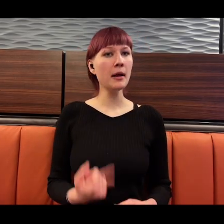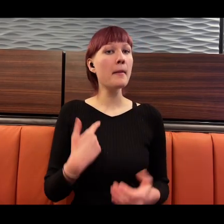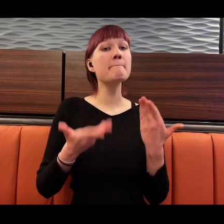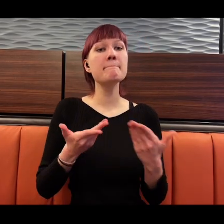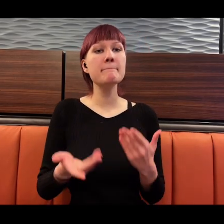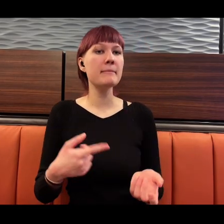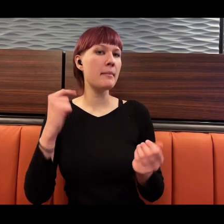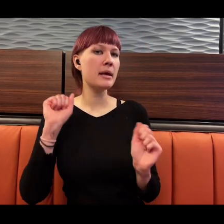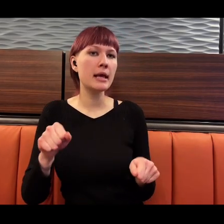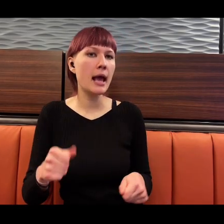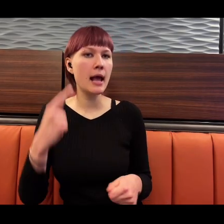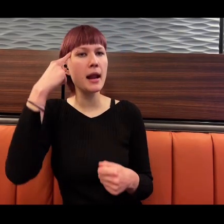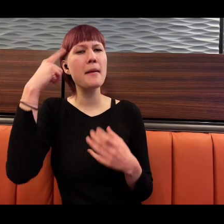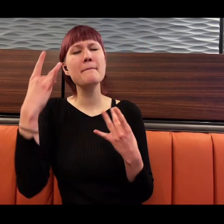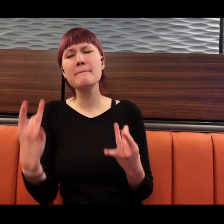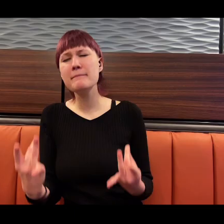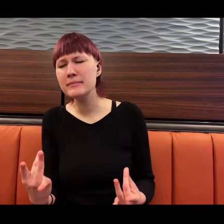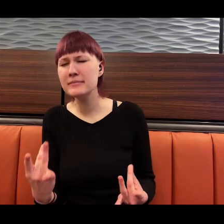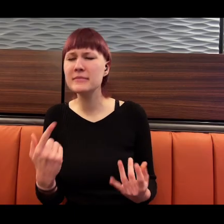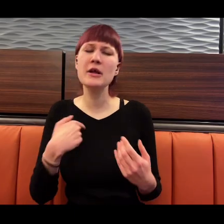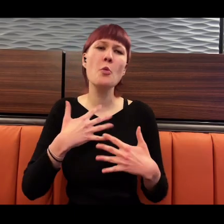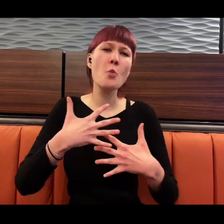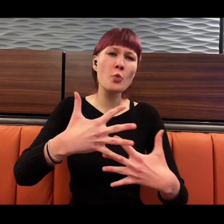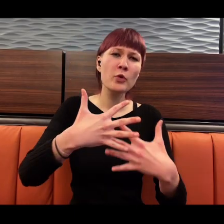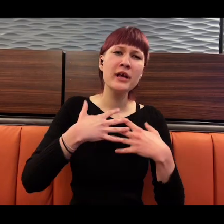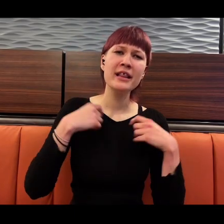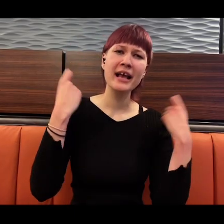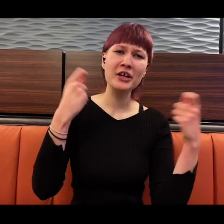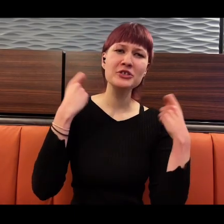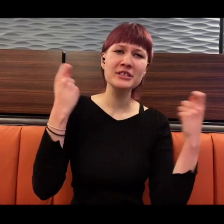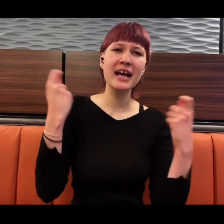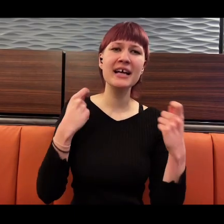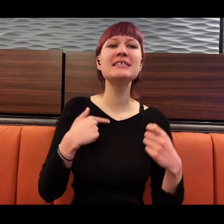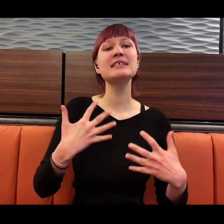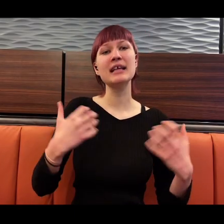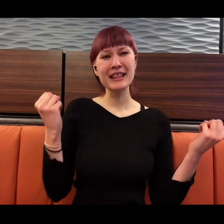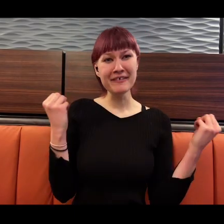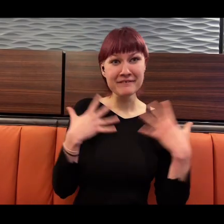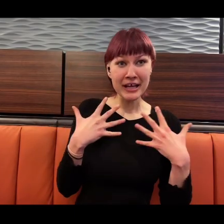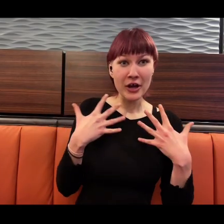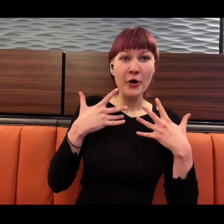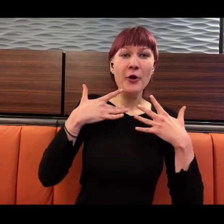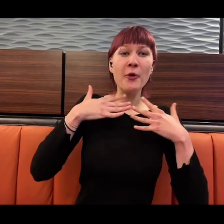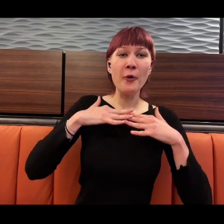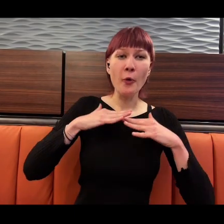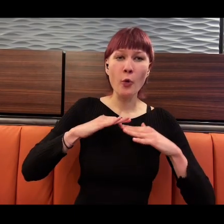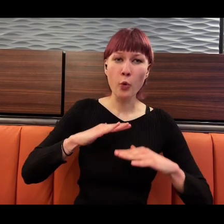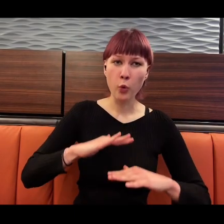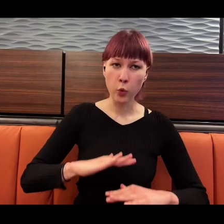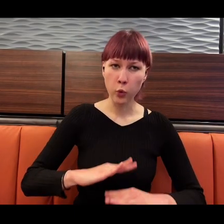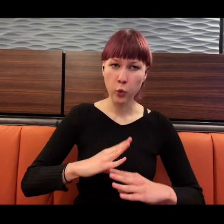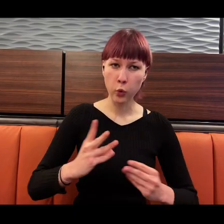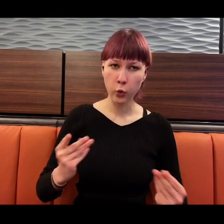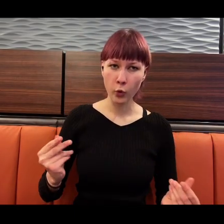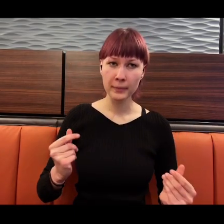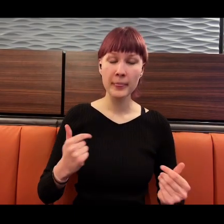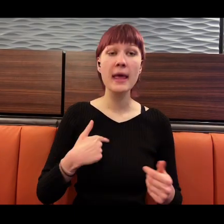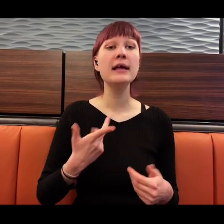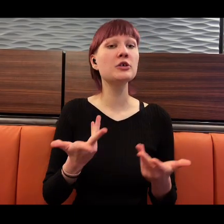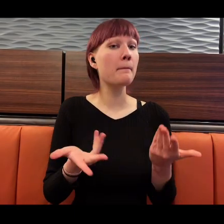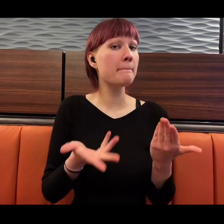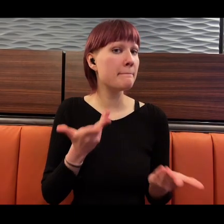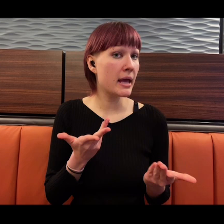exercises to get rid of the fear response. And then maybe in the next session, the toy spider would become closer and